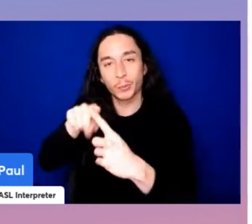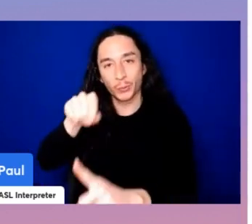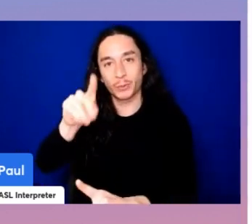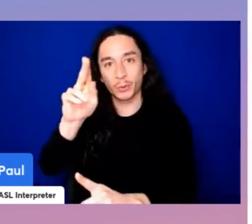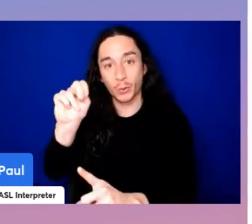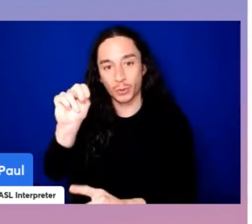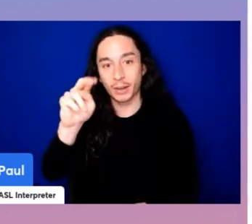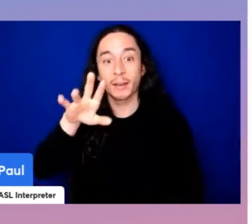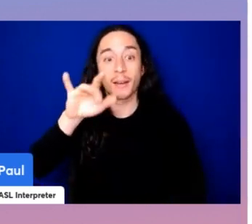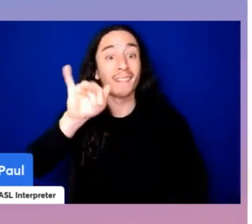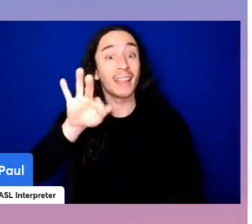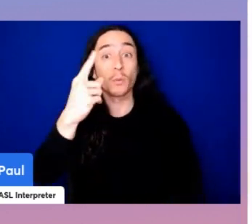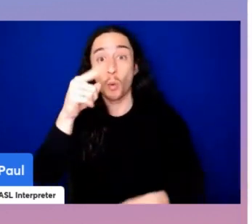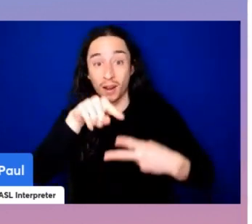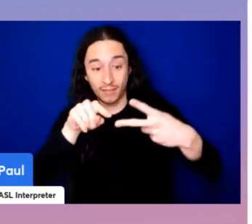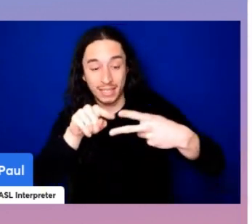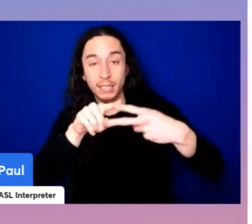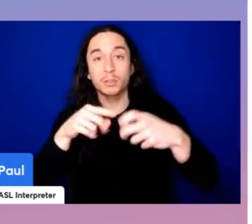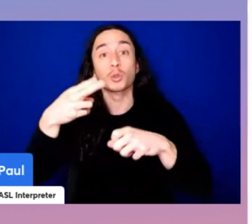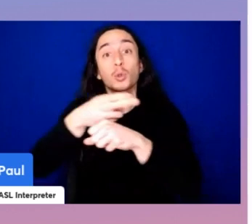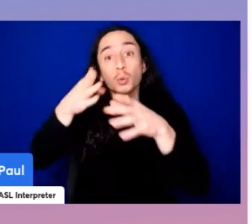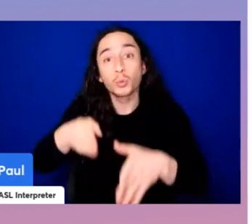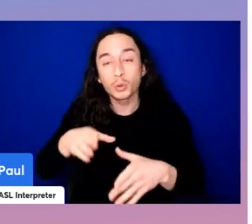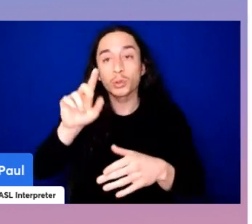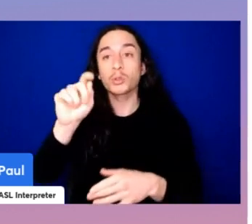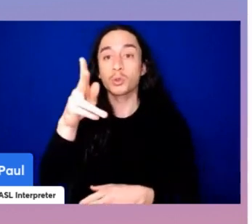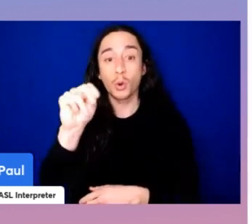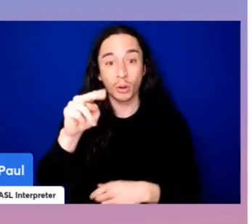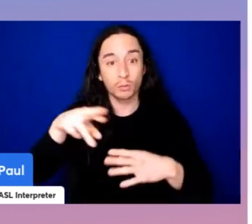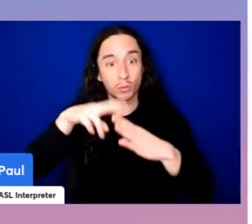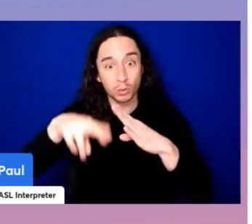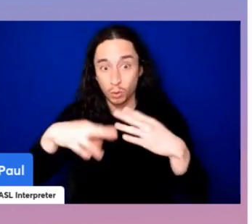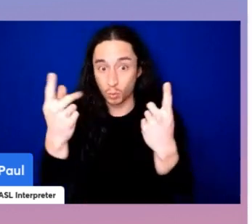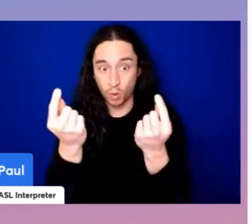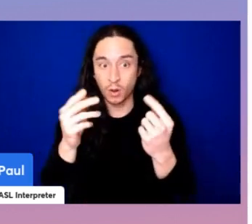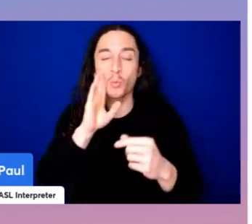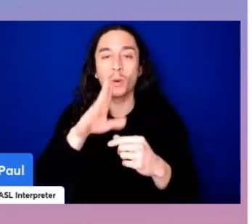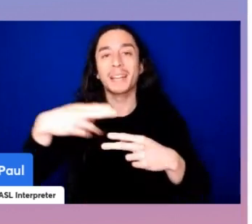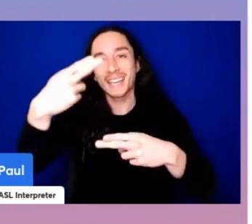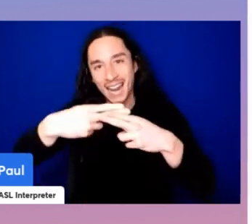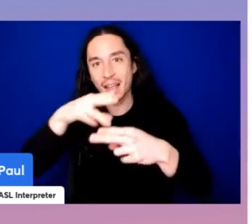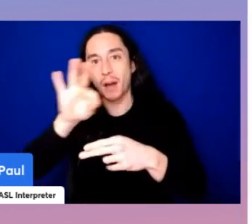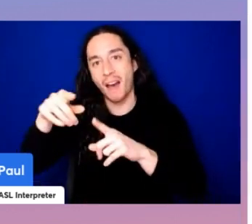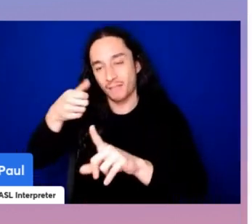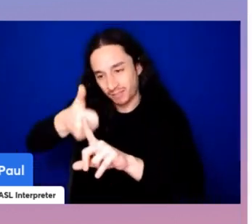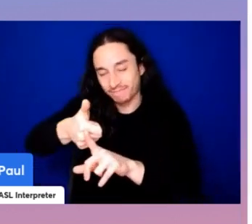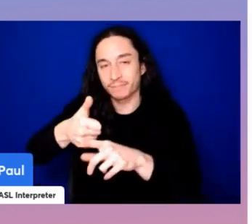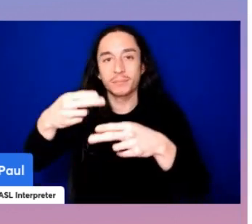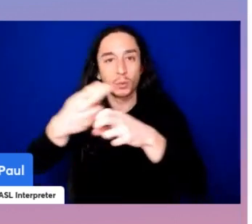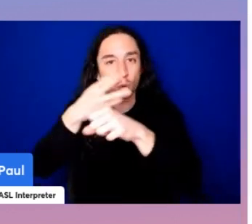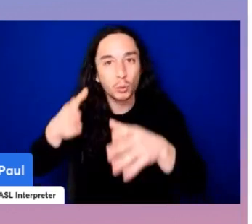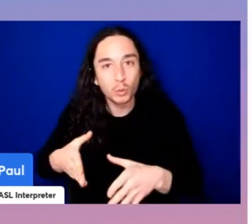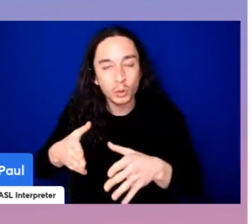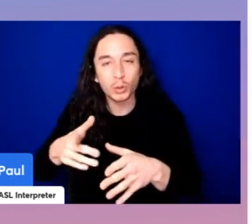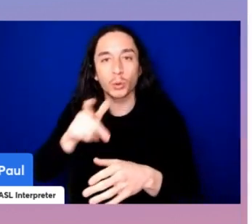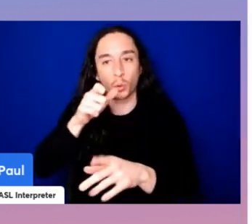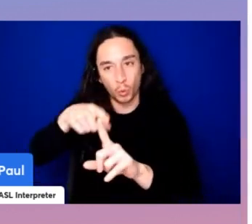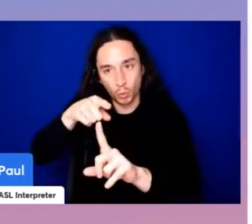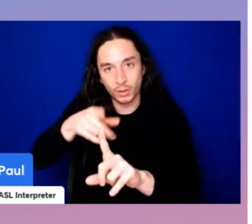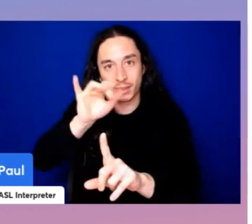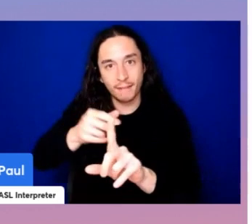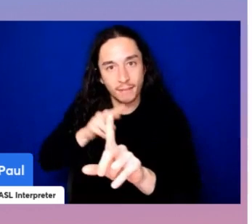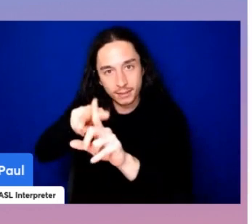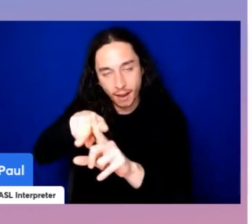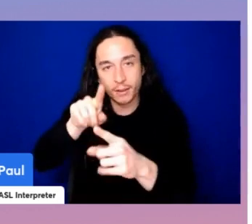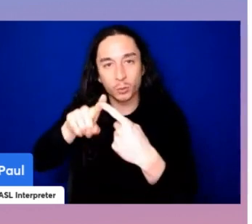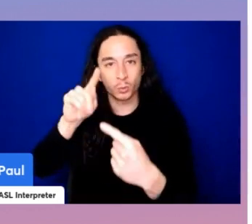If one of these was a user token, the result would be the name of the user that the token is associated